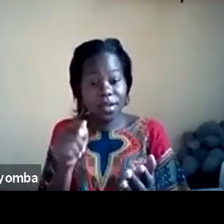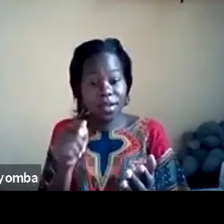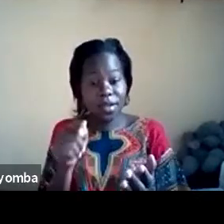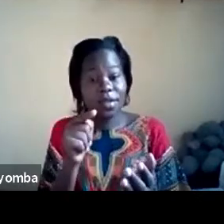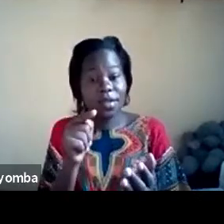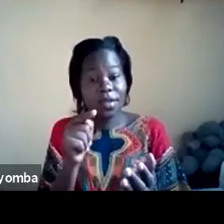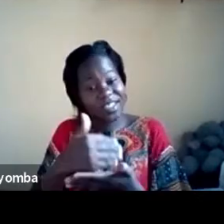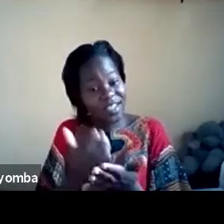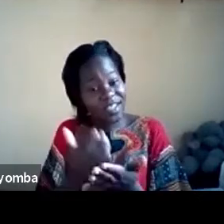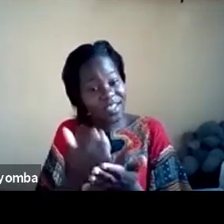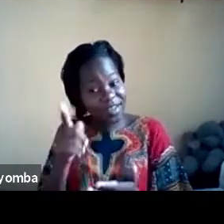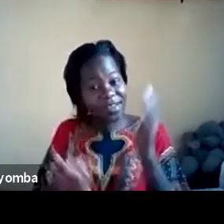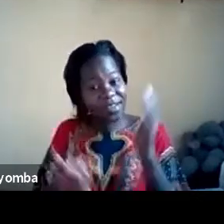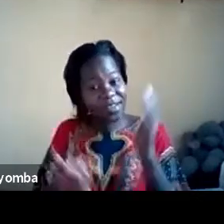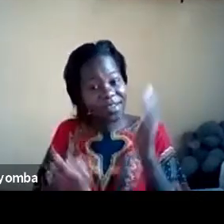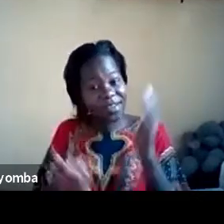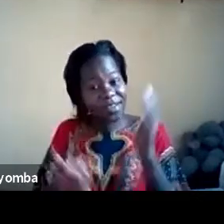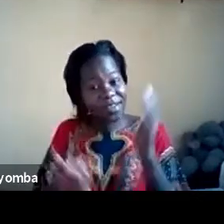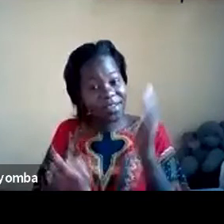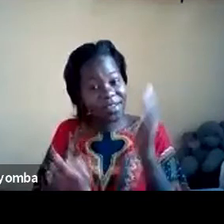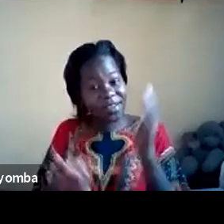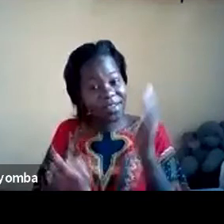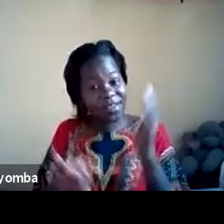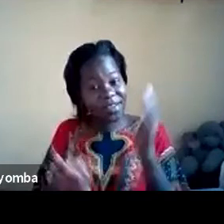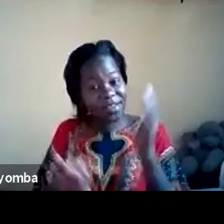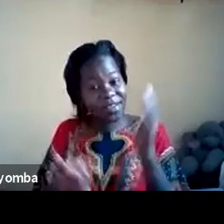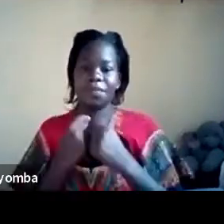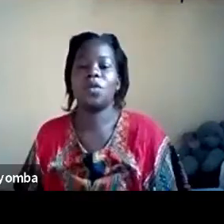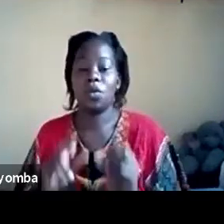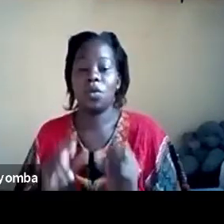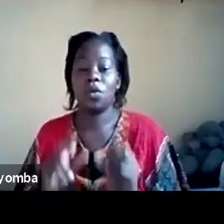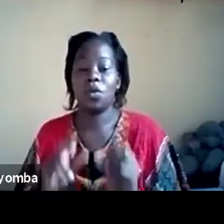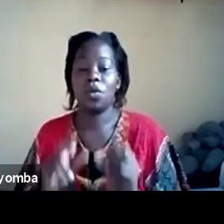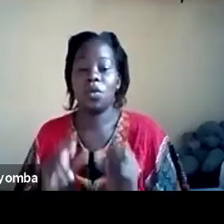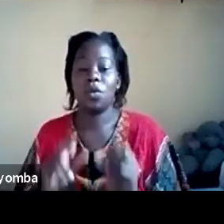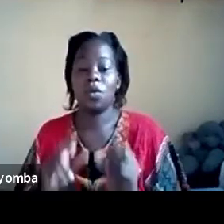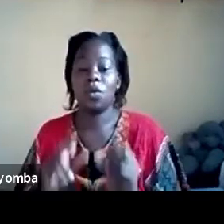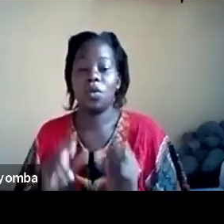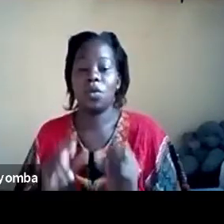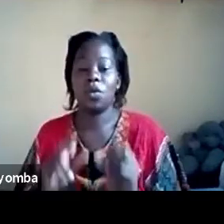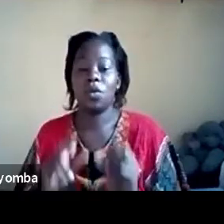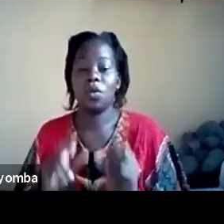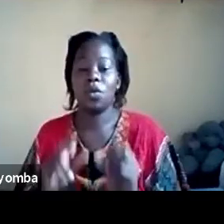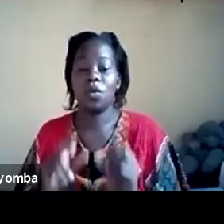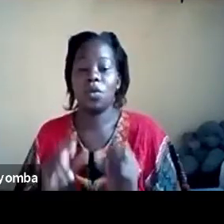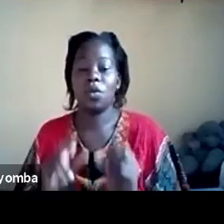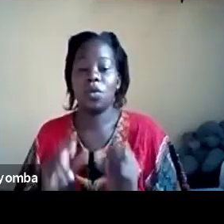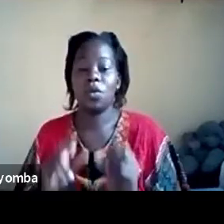Yeah, go on. I was going to say we have to consider some career change, but carry on nonetheless.